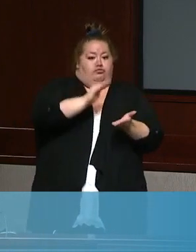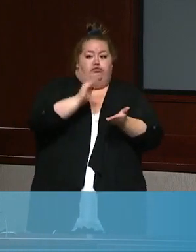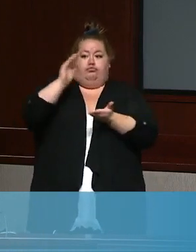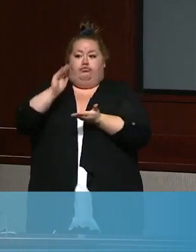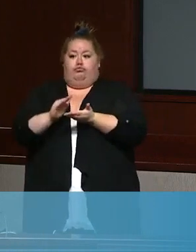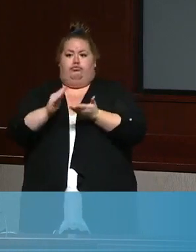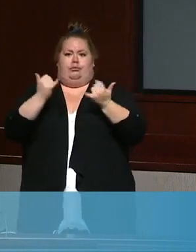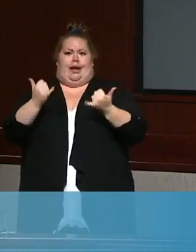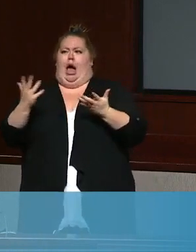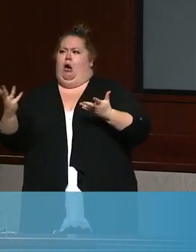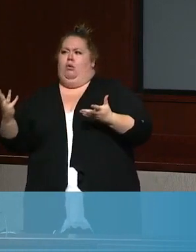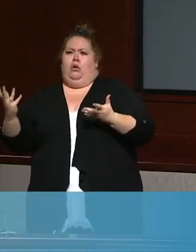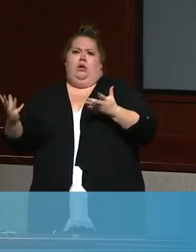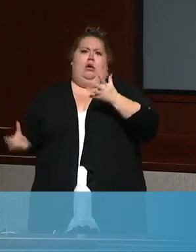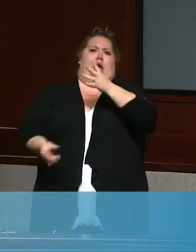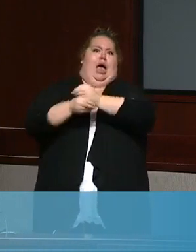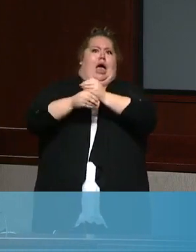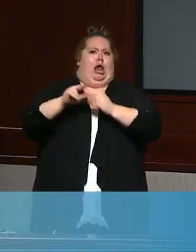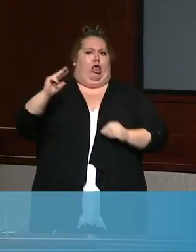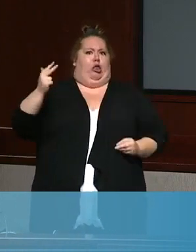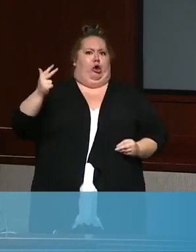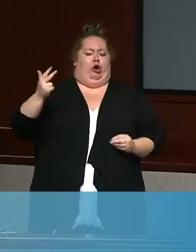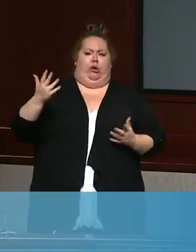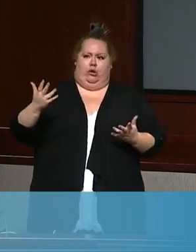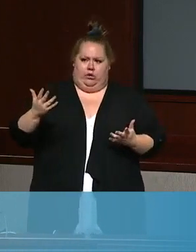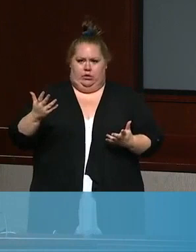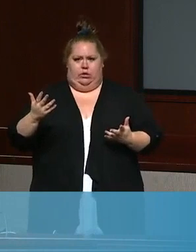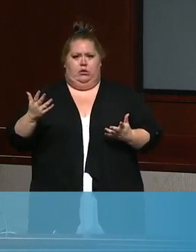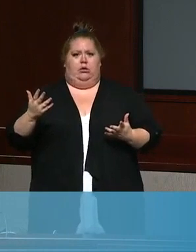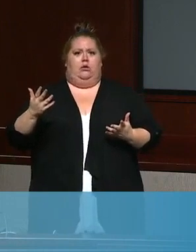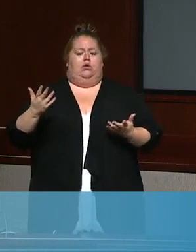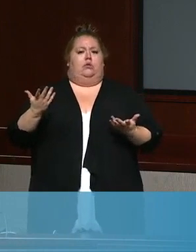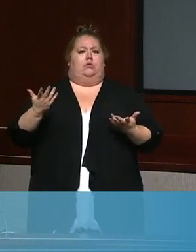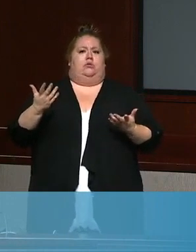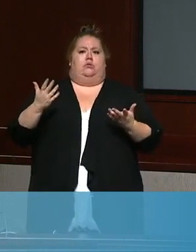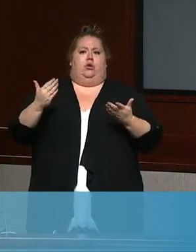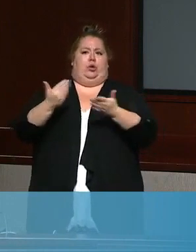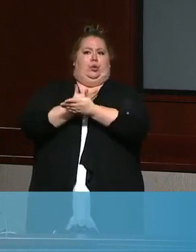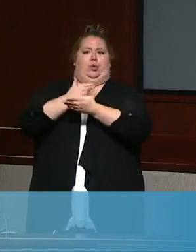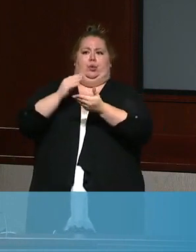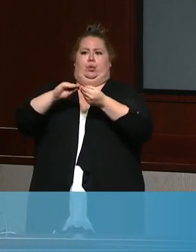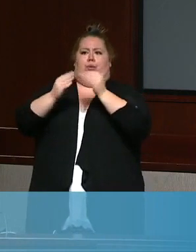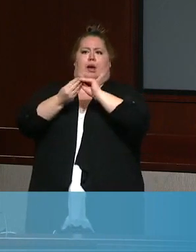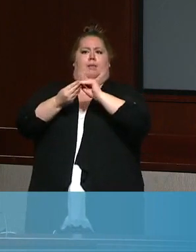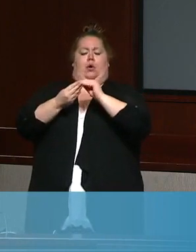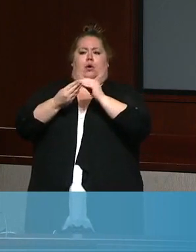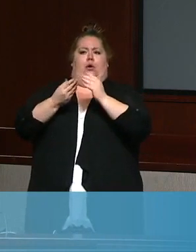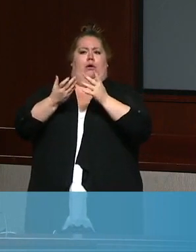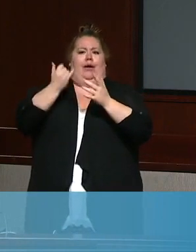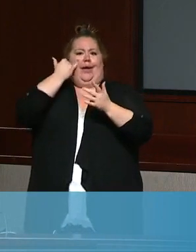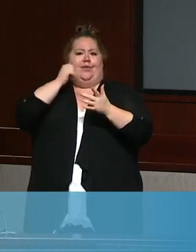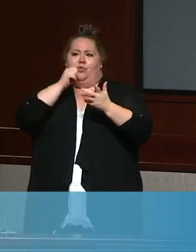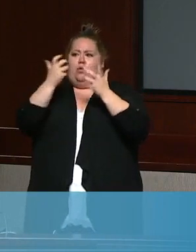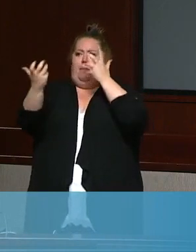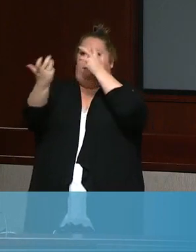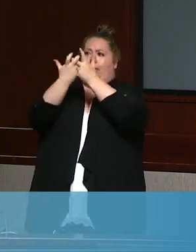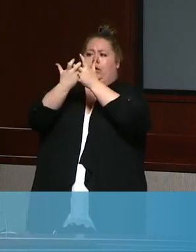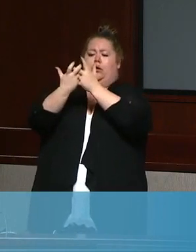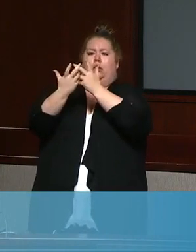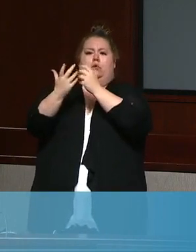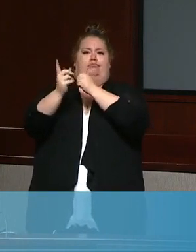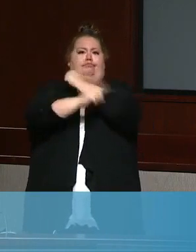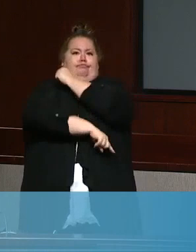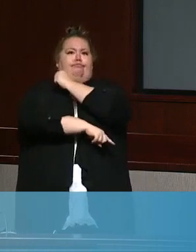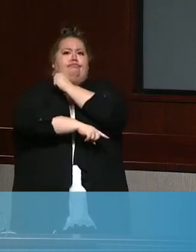arbitrary new criteria and number where we're getting penalized because we're not